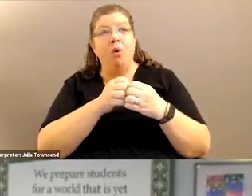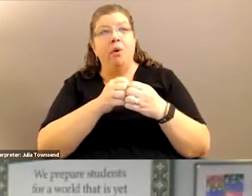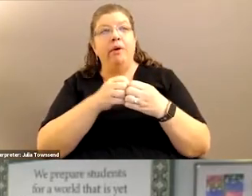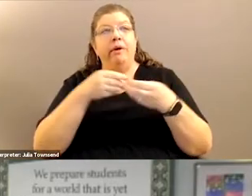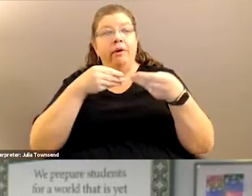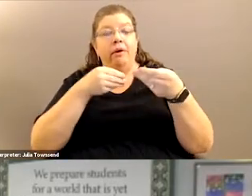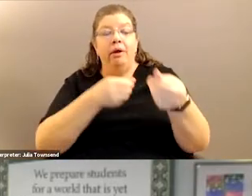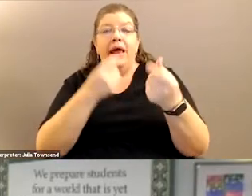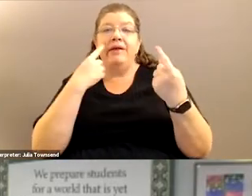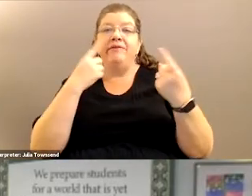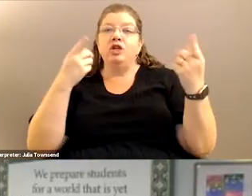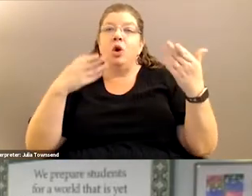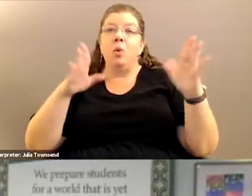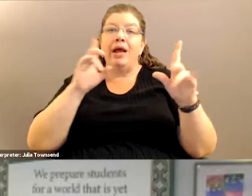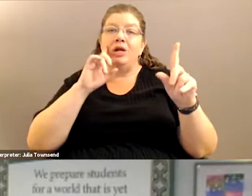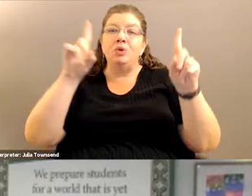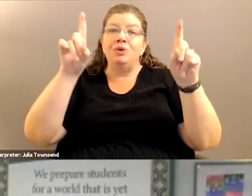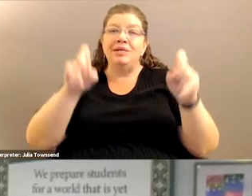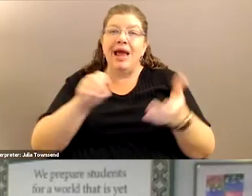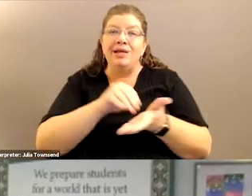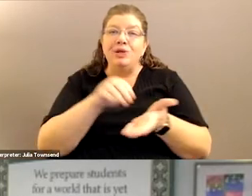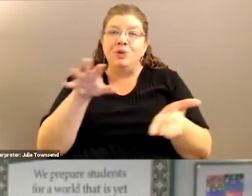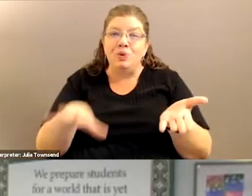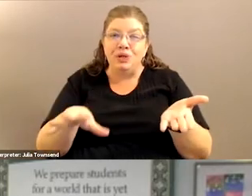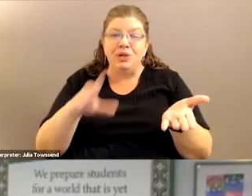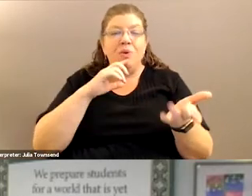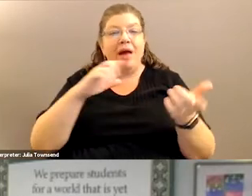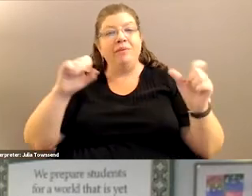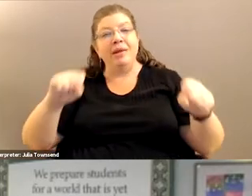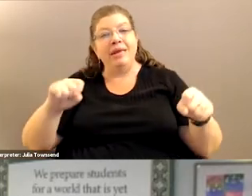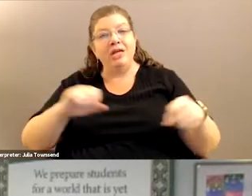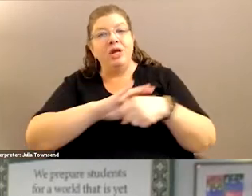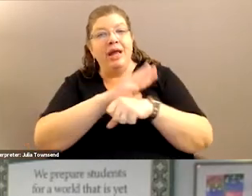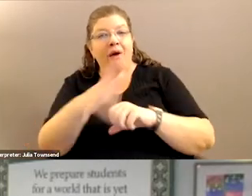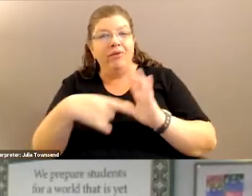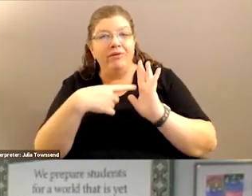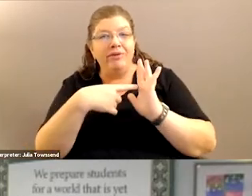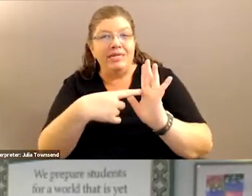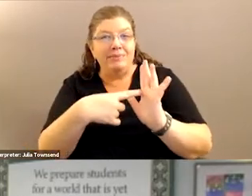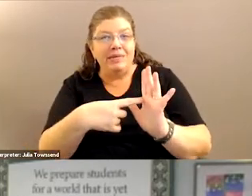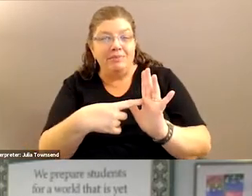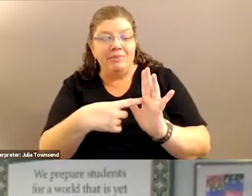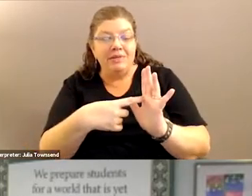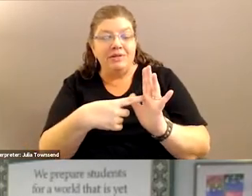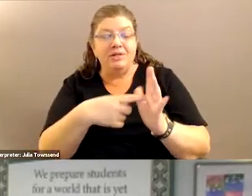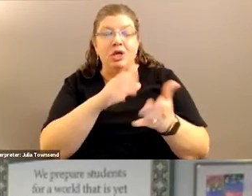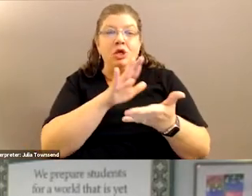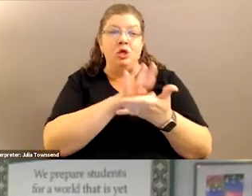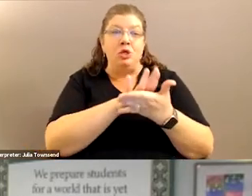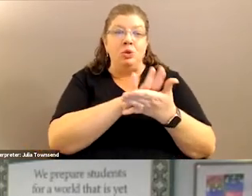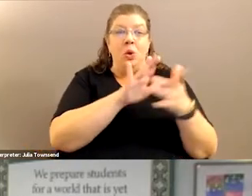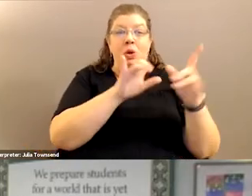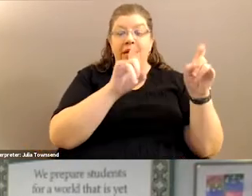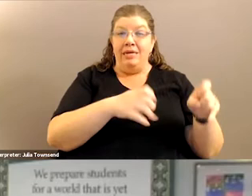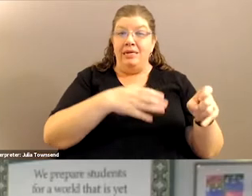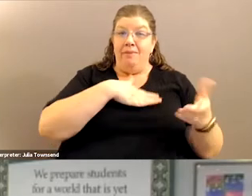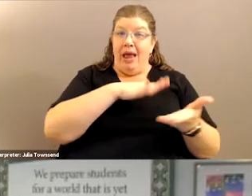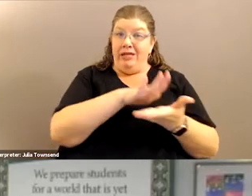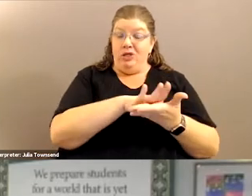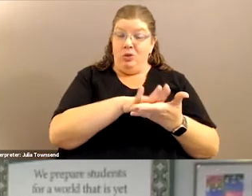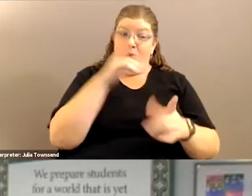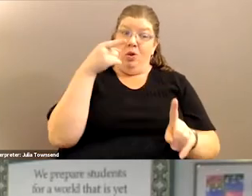efficient way to test students that have potential covet symptoms school tests the one at my school in